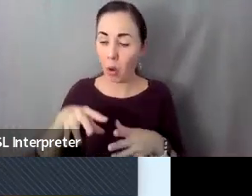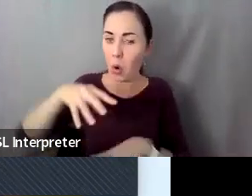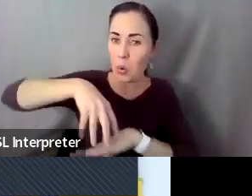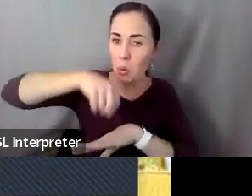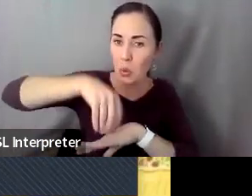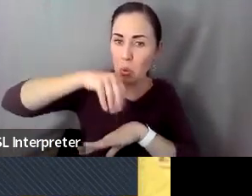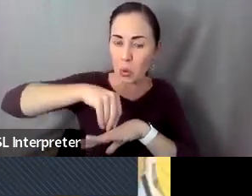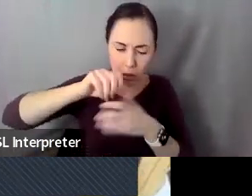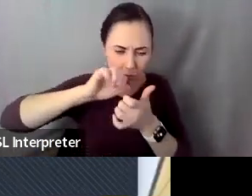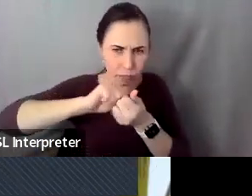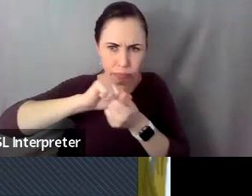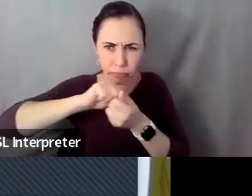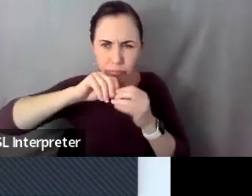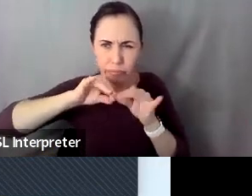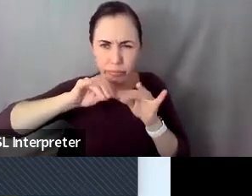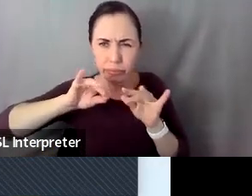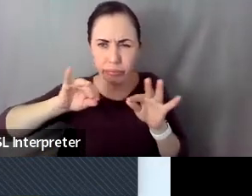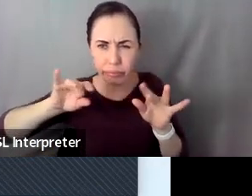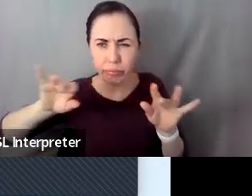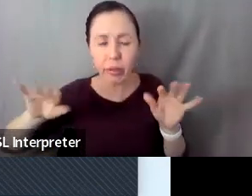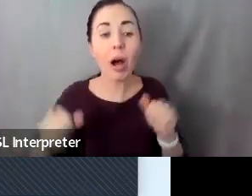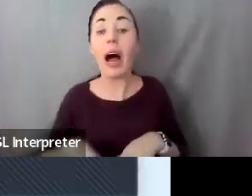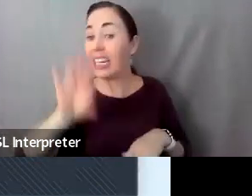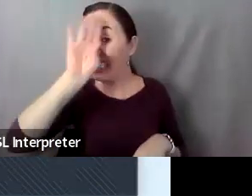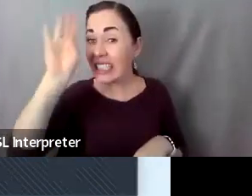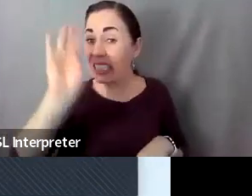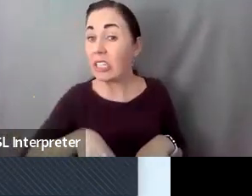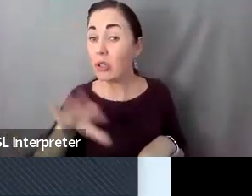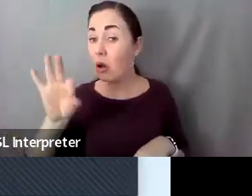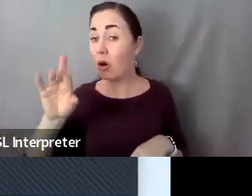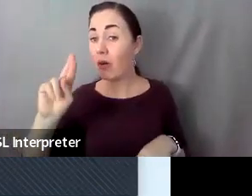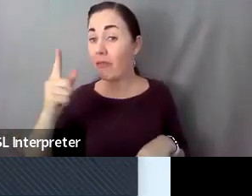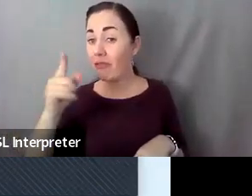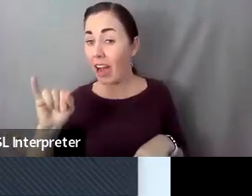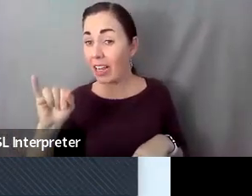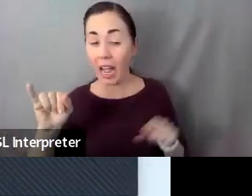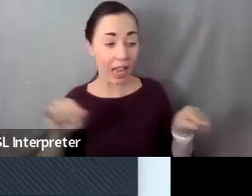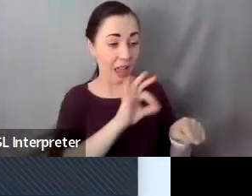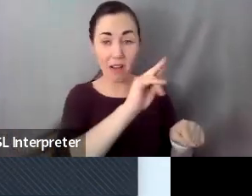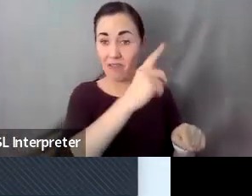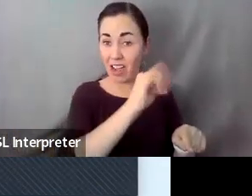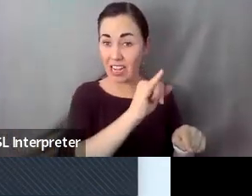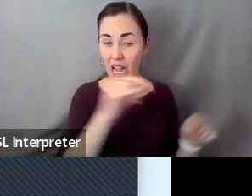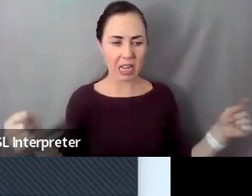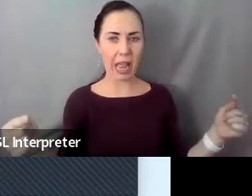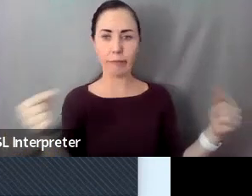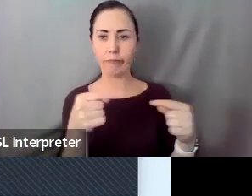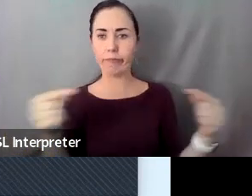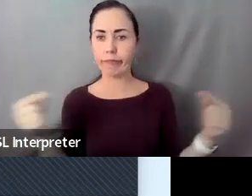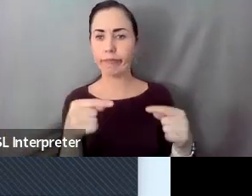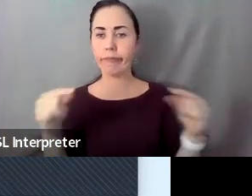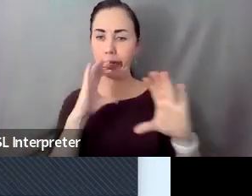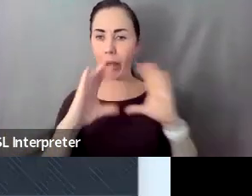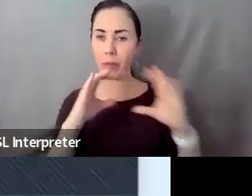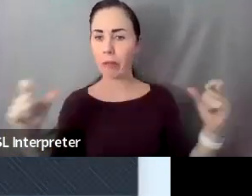even communicate with each other and the plants that they live with. The fungi can send other fungi and plants signals through the soil, saying if